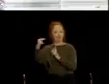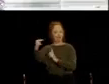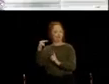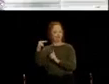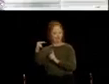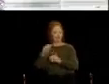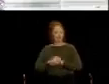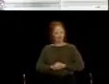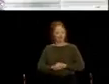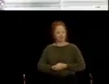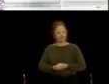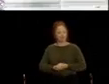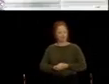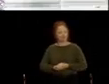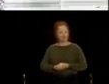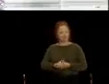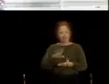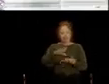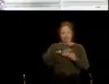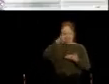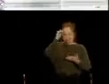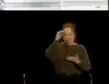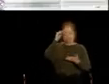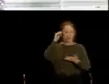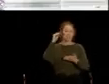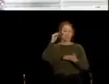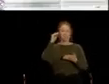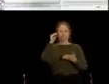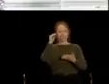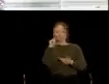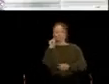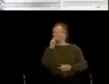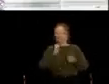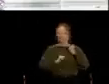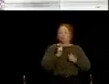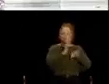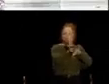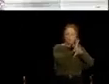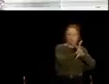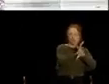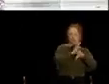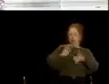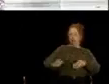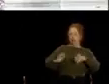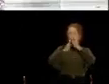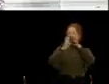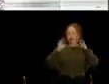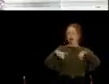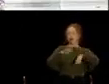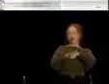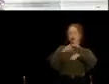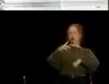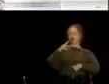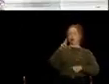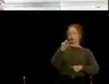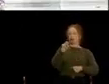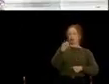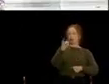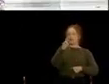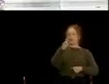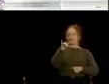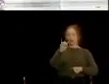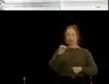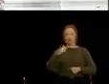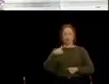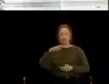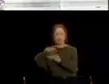learned the importance of Little House on the Prairie and Bonanza and Stargate SG-1. And I learned about Serena